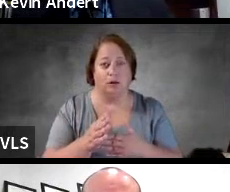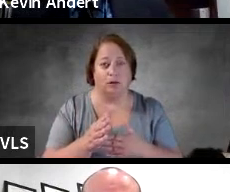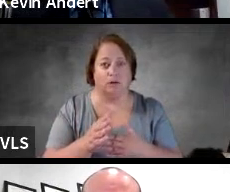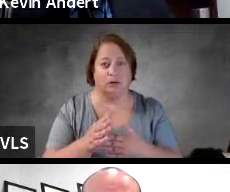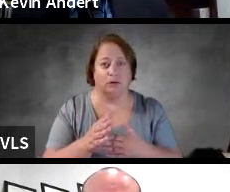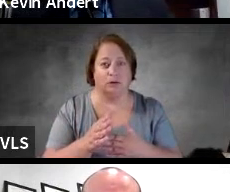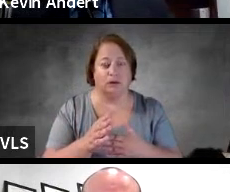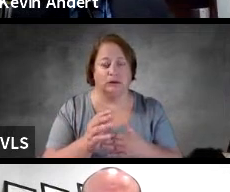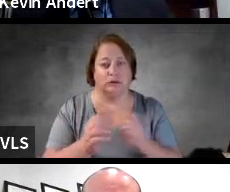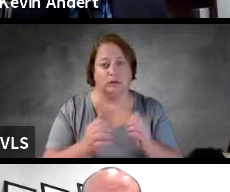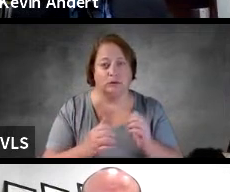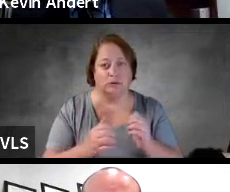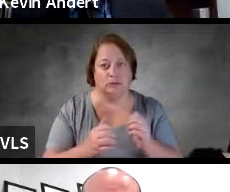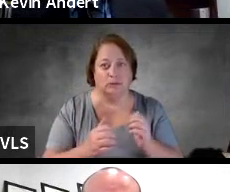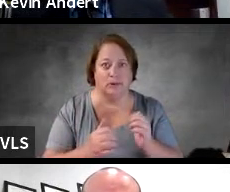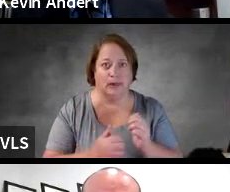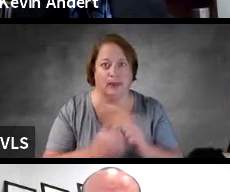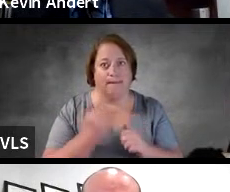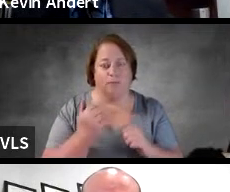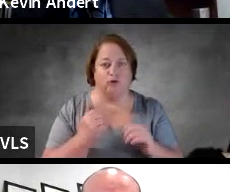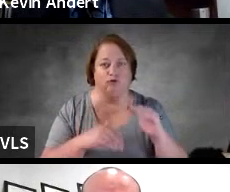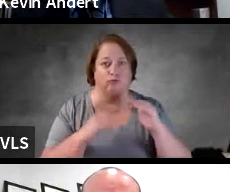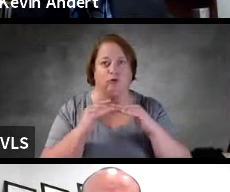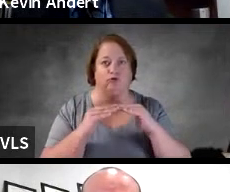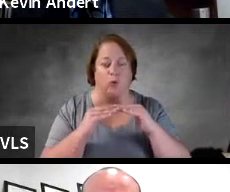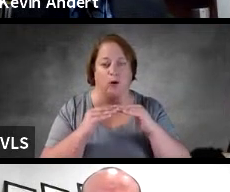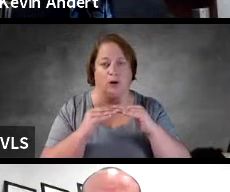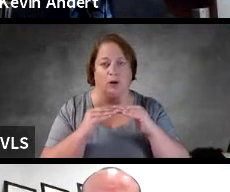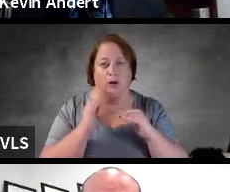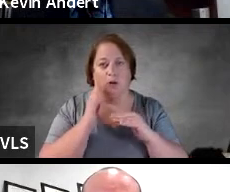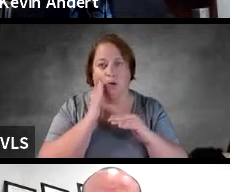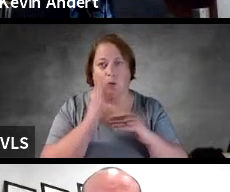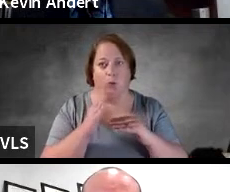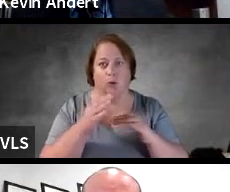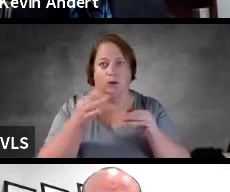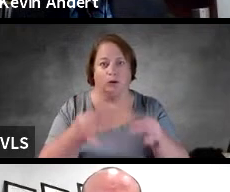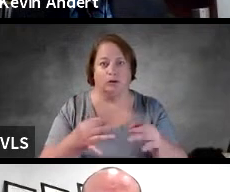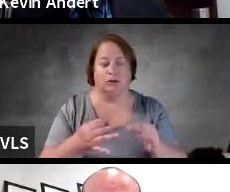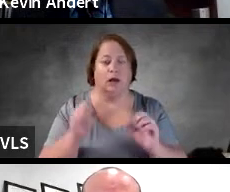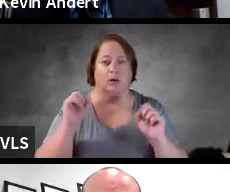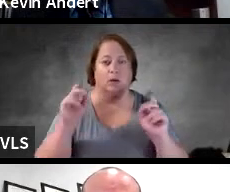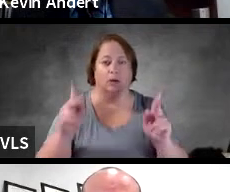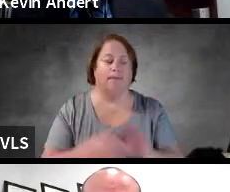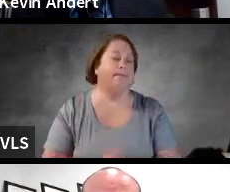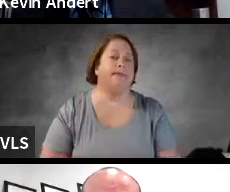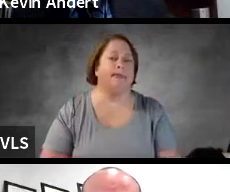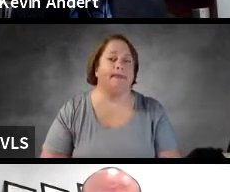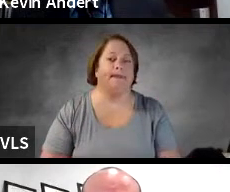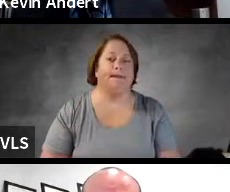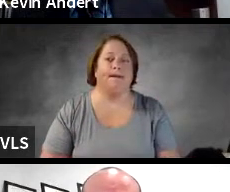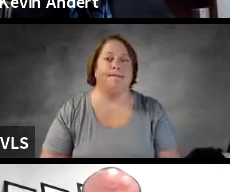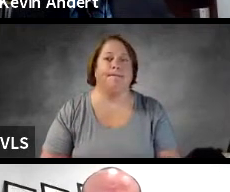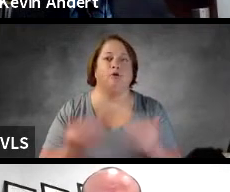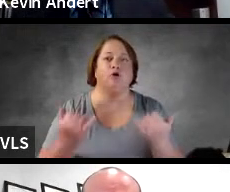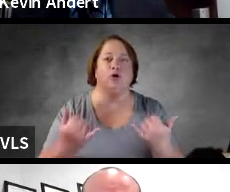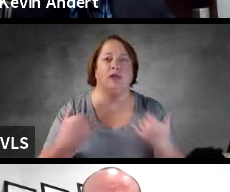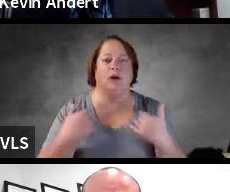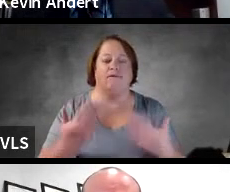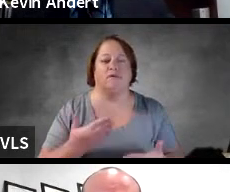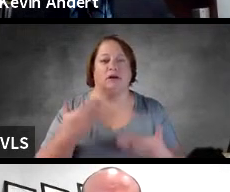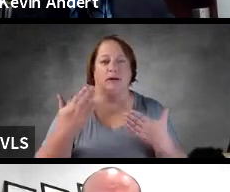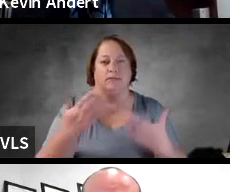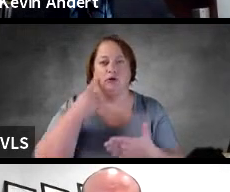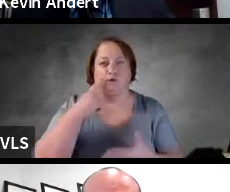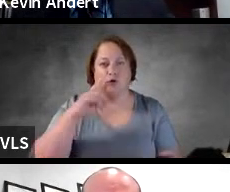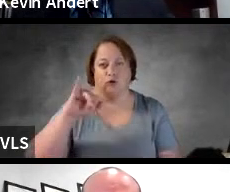the majority of the will rule, okay? So we currently have a nomination